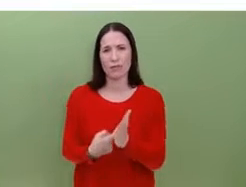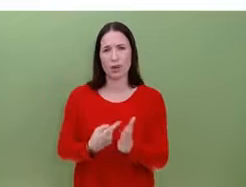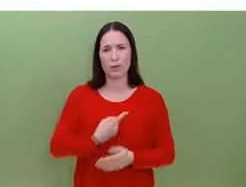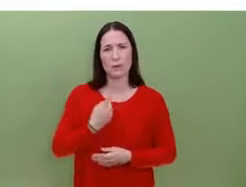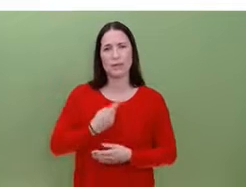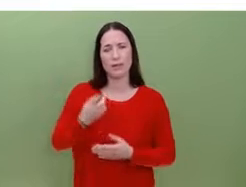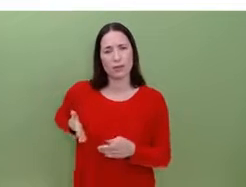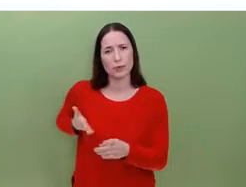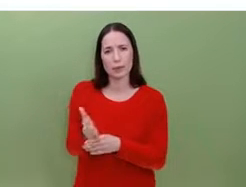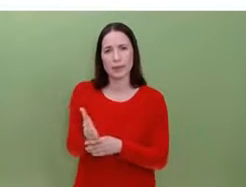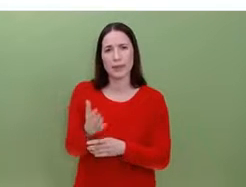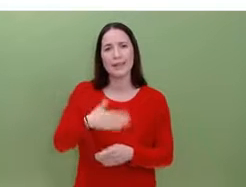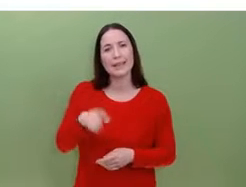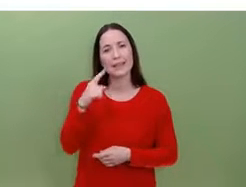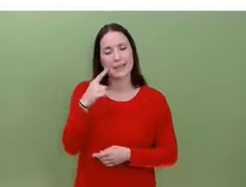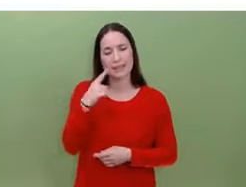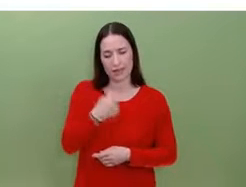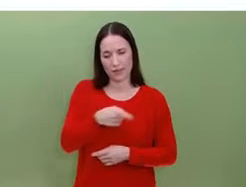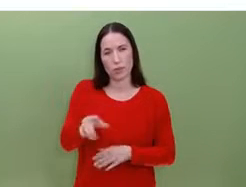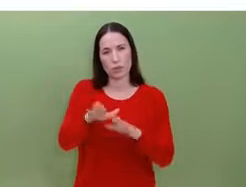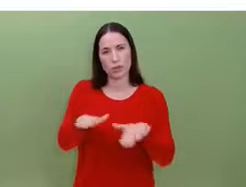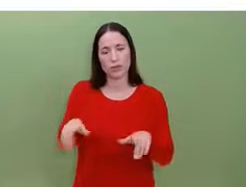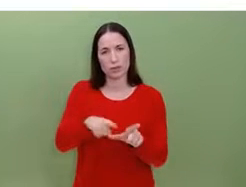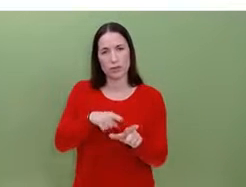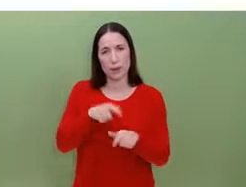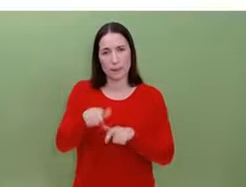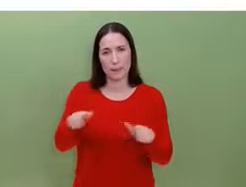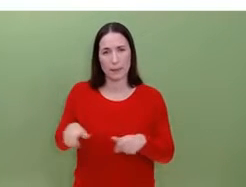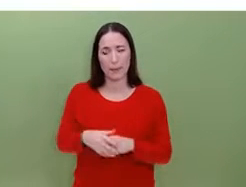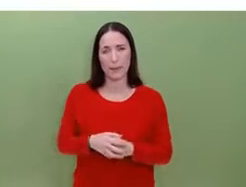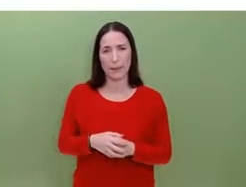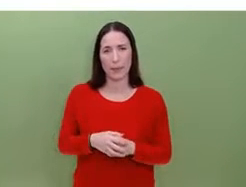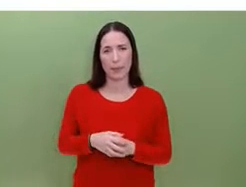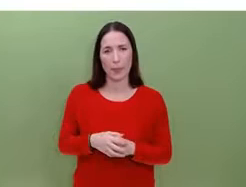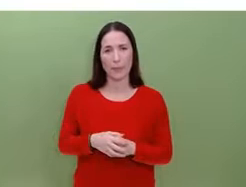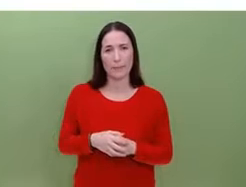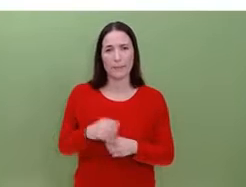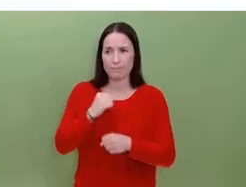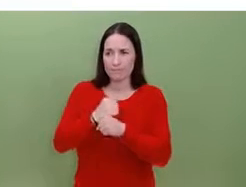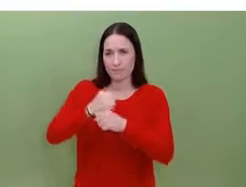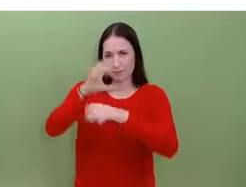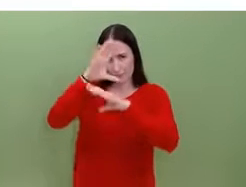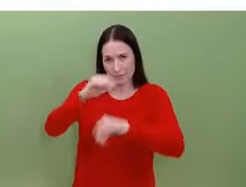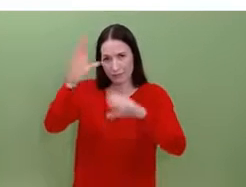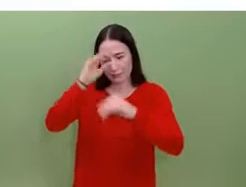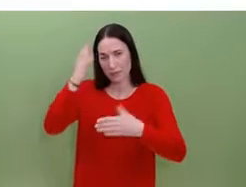for children and young people, and continuing efforts to raise awareness of mental health supports in our